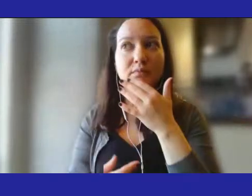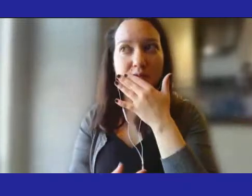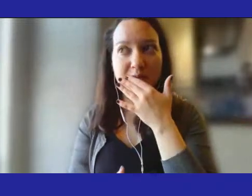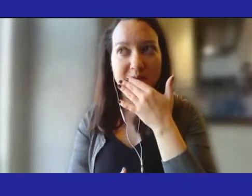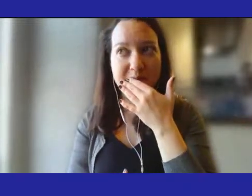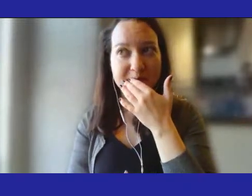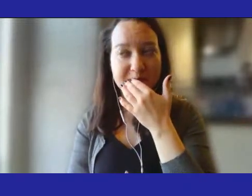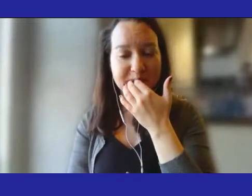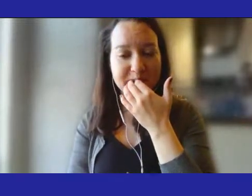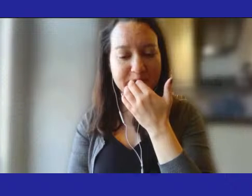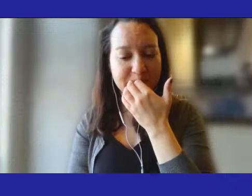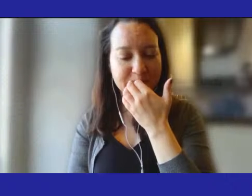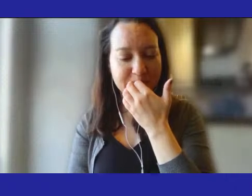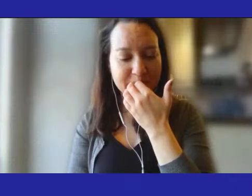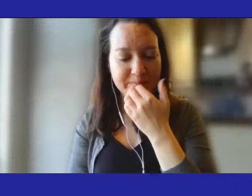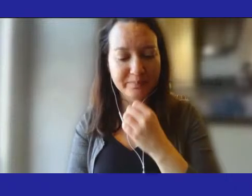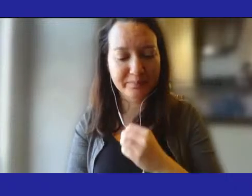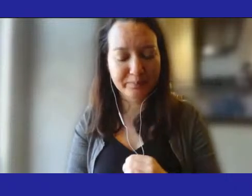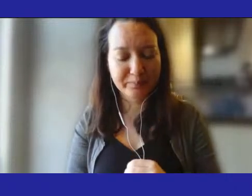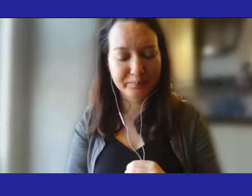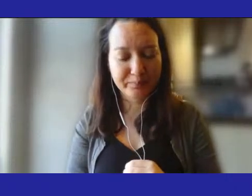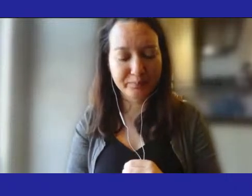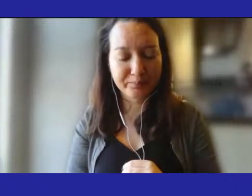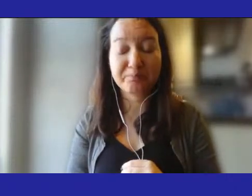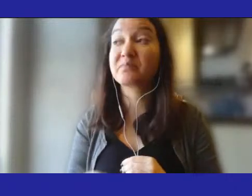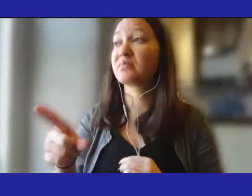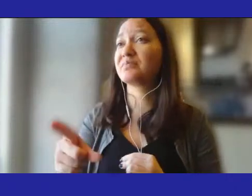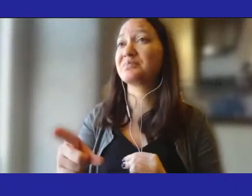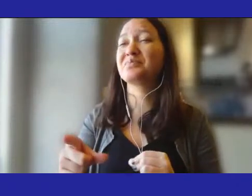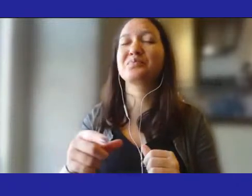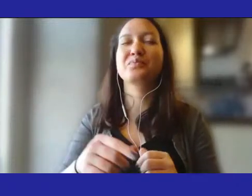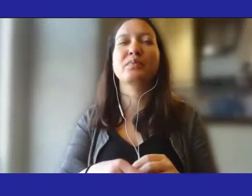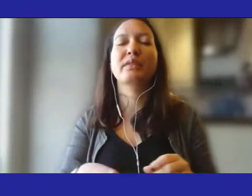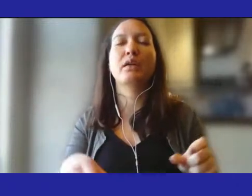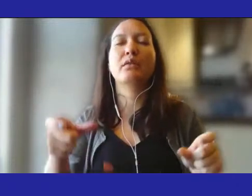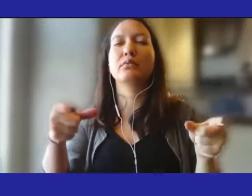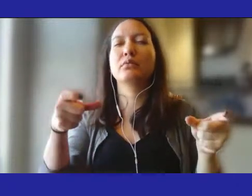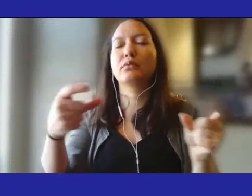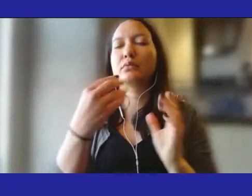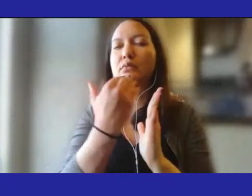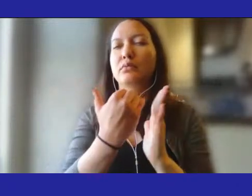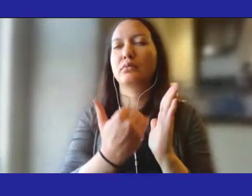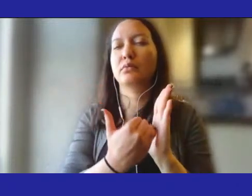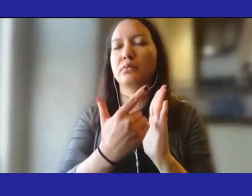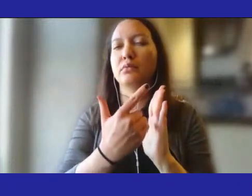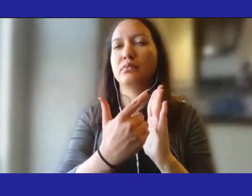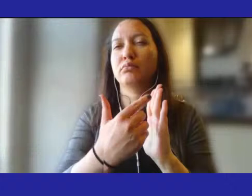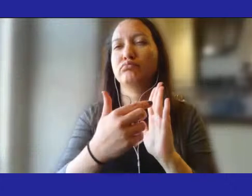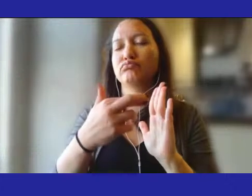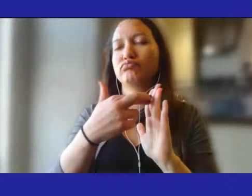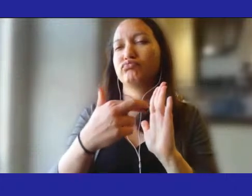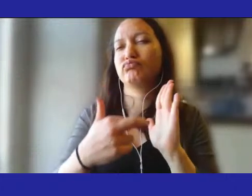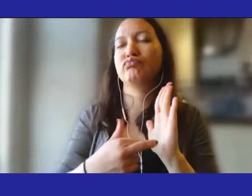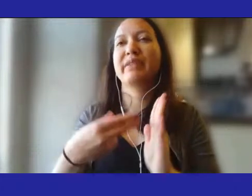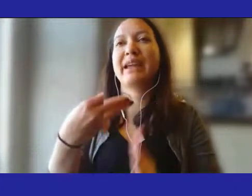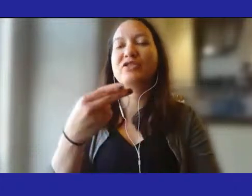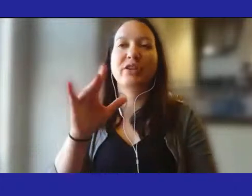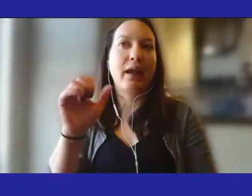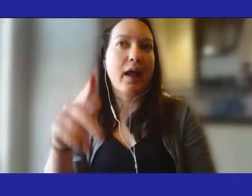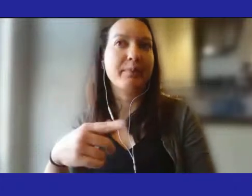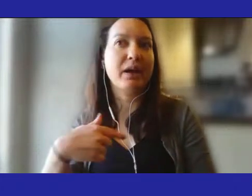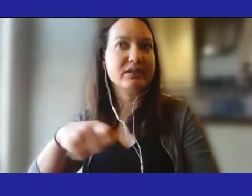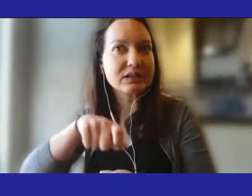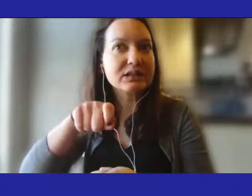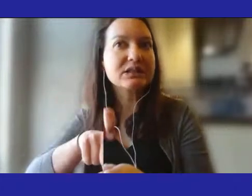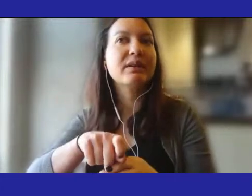in where I miss. You brought up the regulatory environment and some of that's real. So for HCAPS, there's a specific set